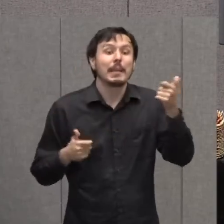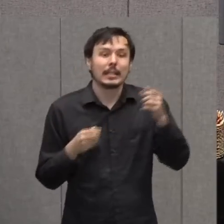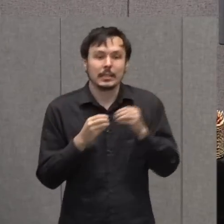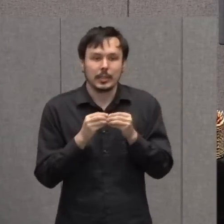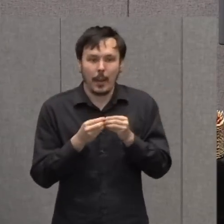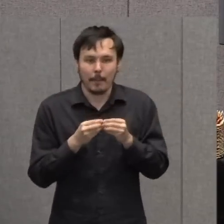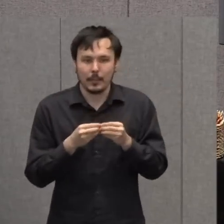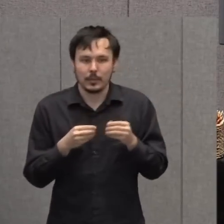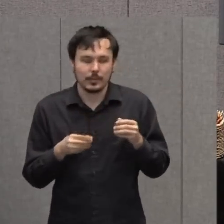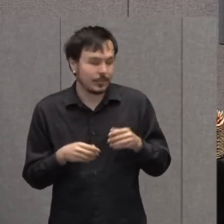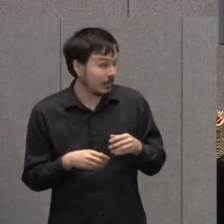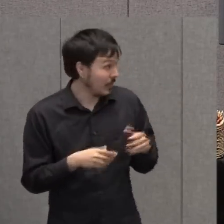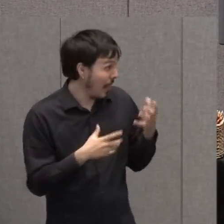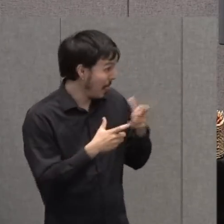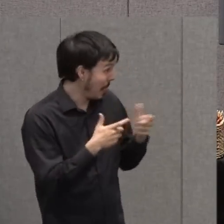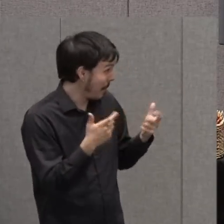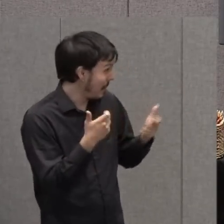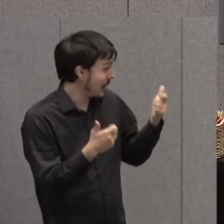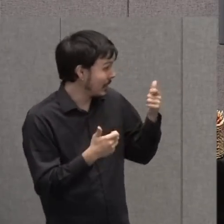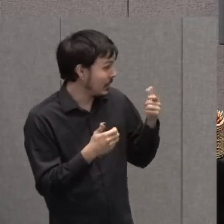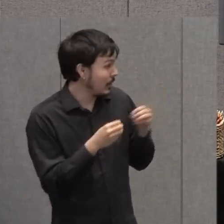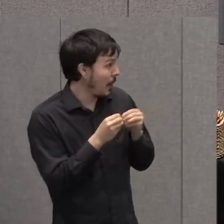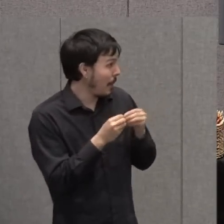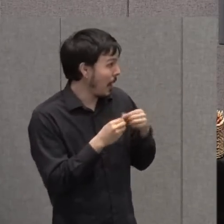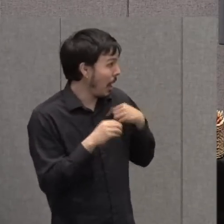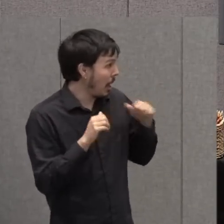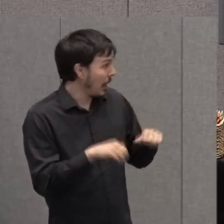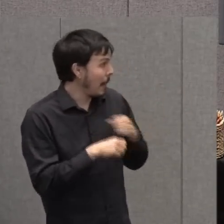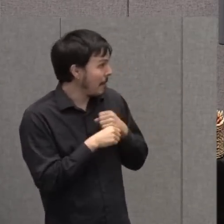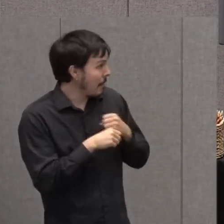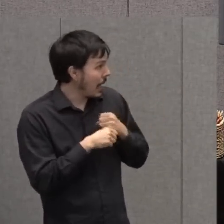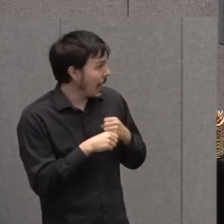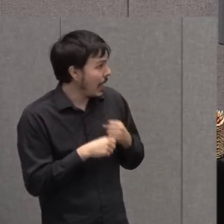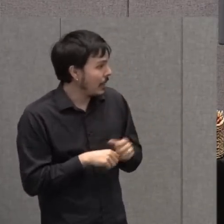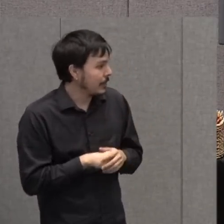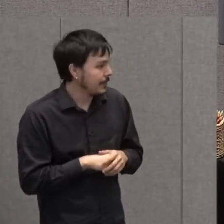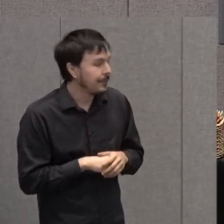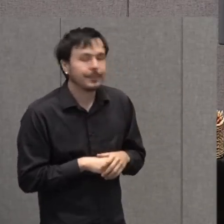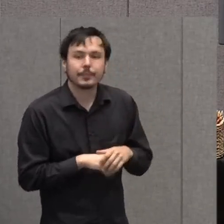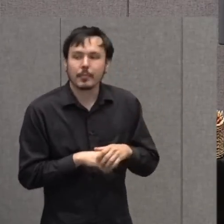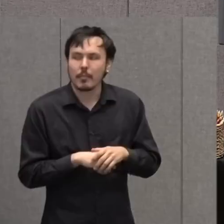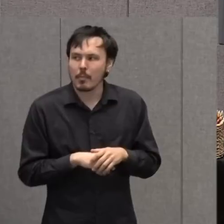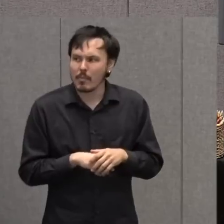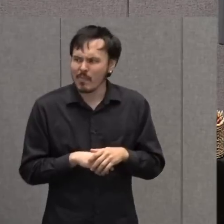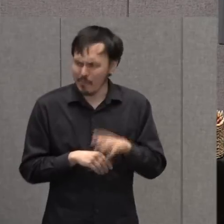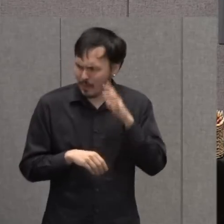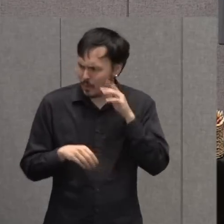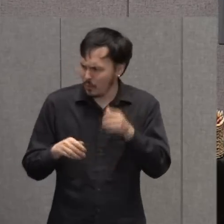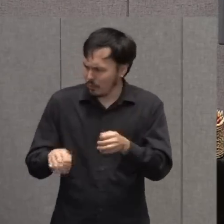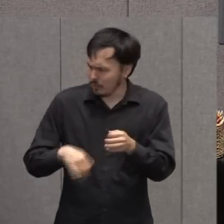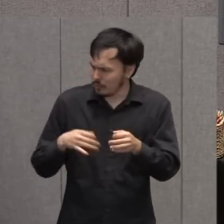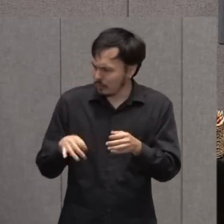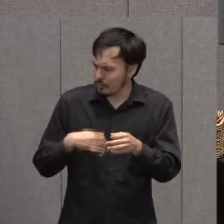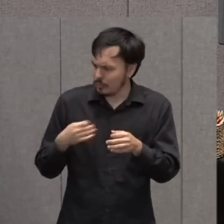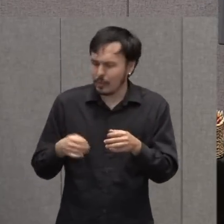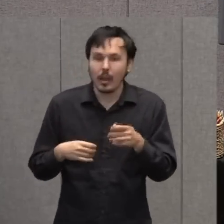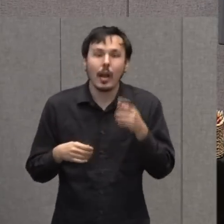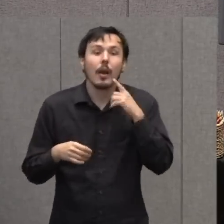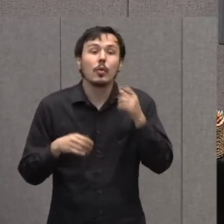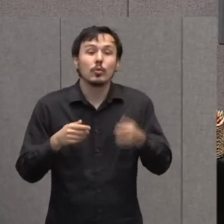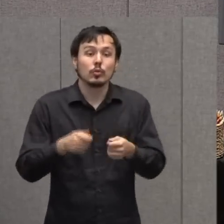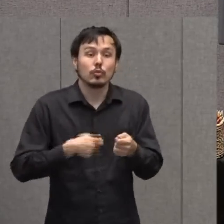Biggest I can number. make out of the cards I have. Out of the cards we draw, right? Yeah, we draw. I think we so draw. I'm gonna How many are we going to draw? 3. 3.